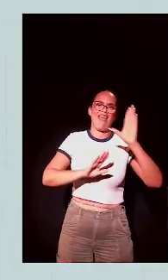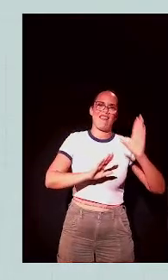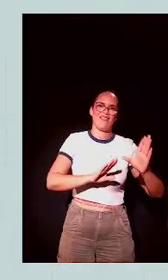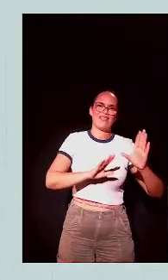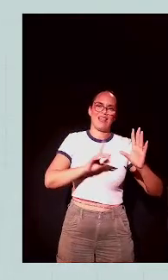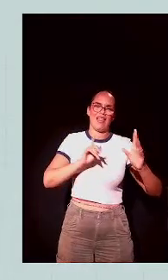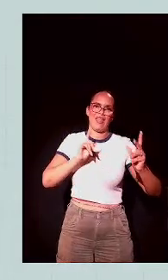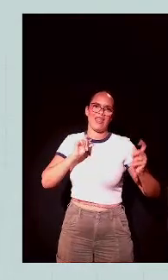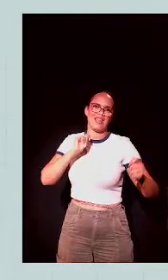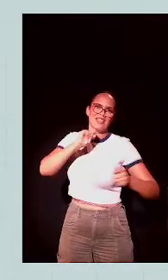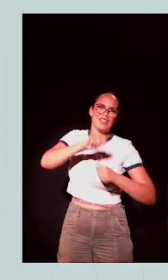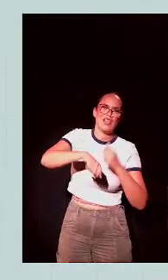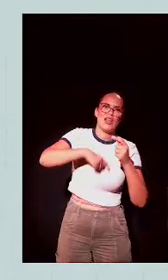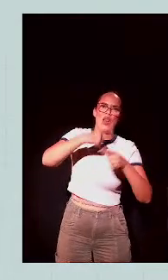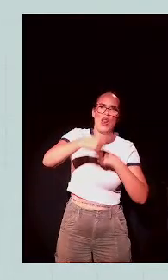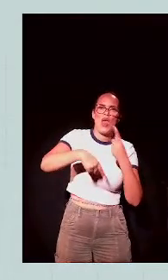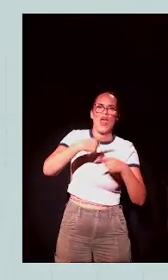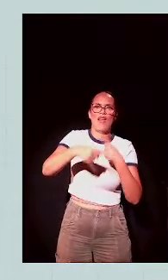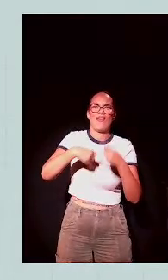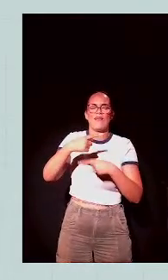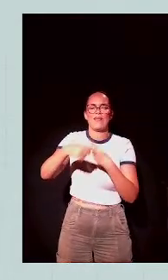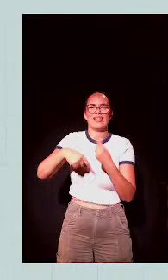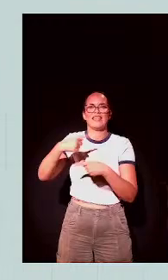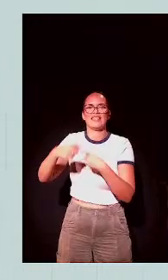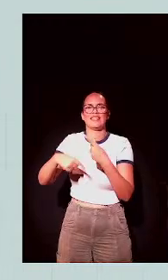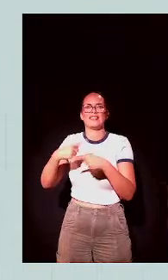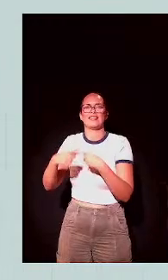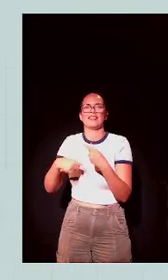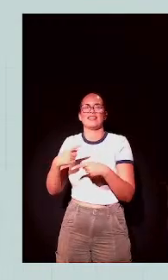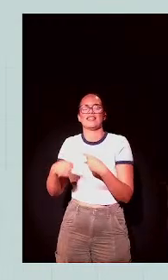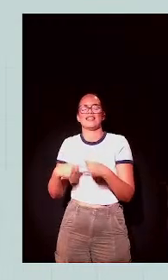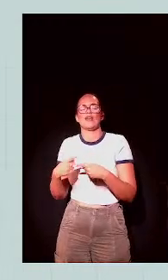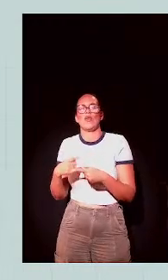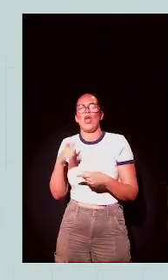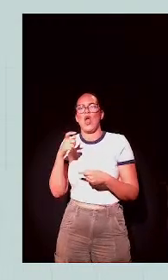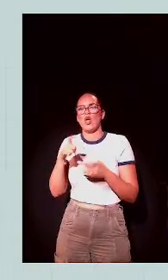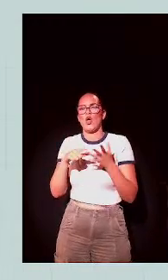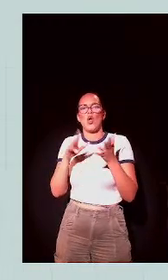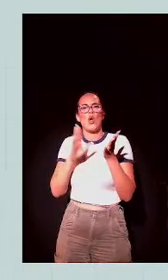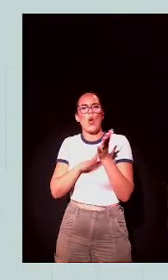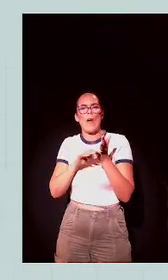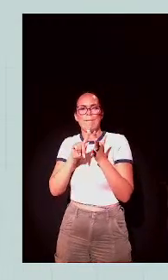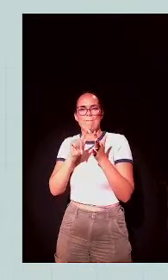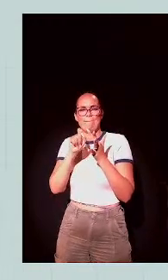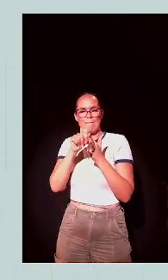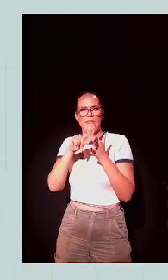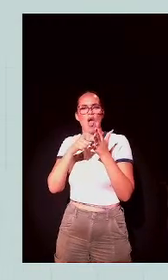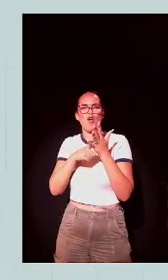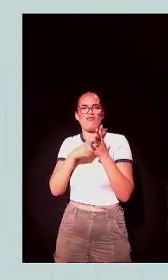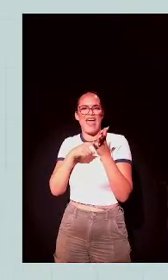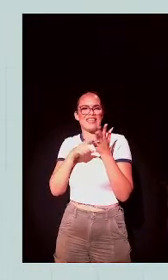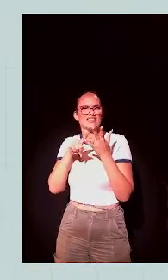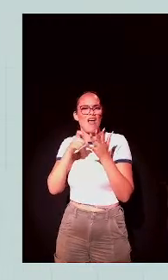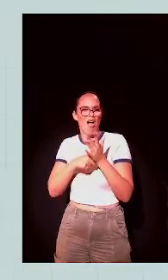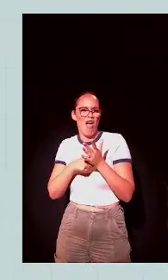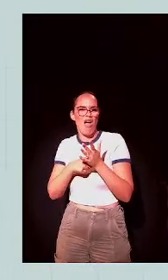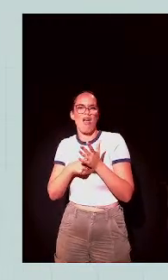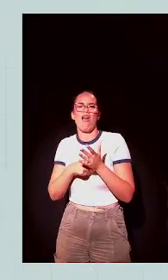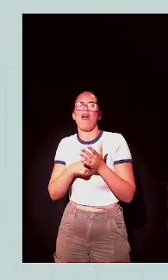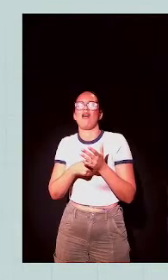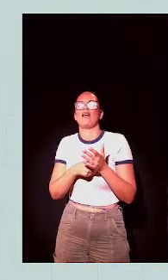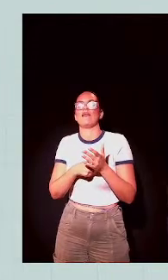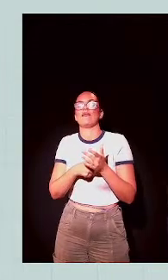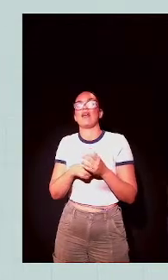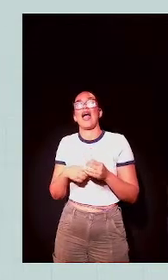random gates by this combination of mixing and the comparator here. And then the